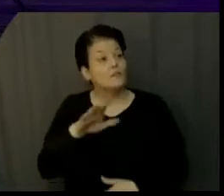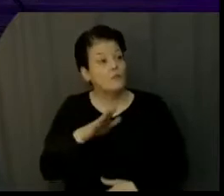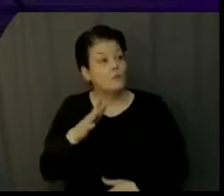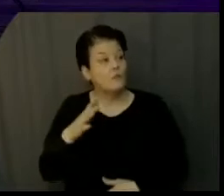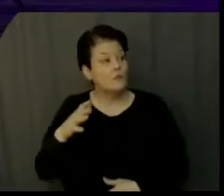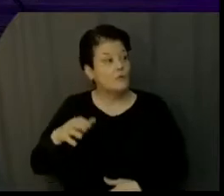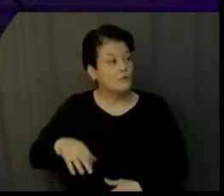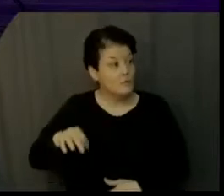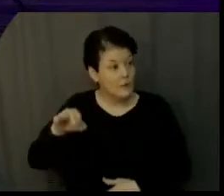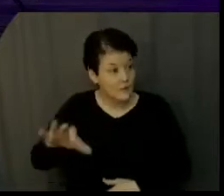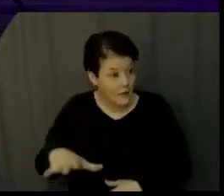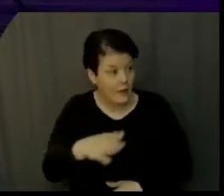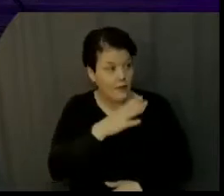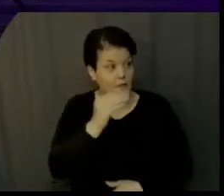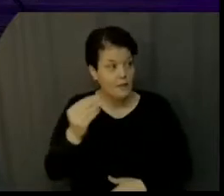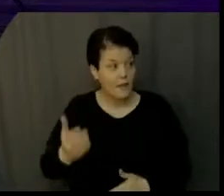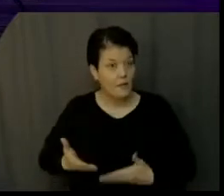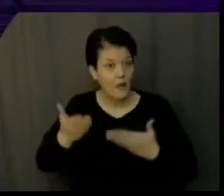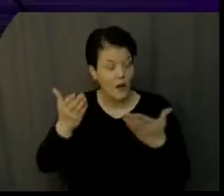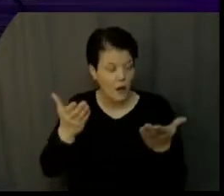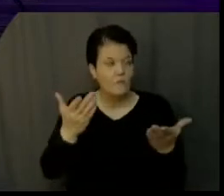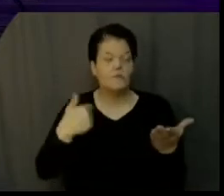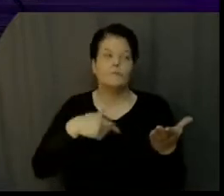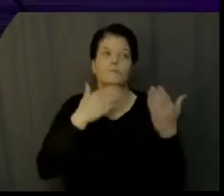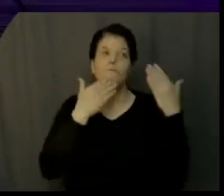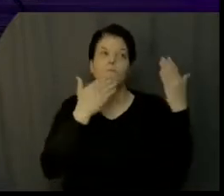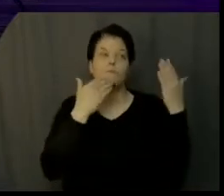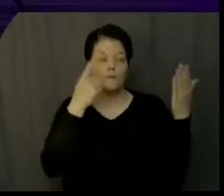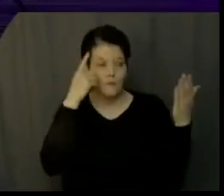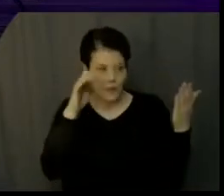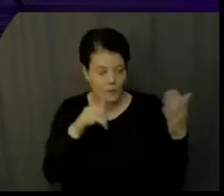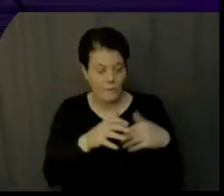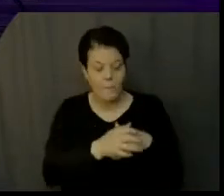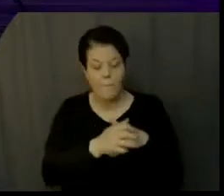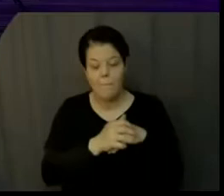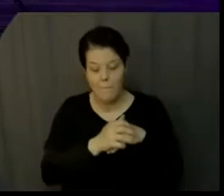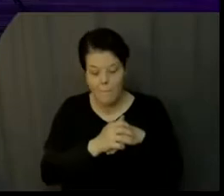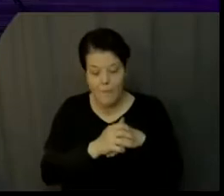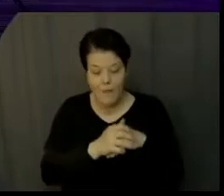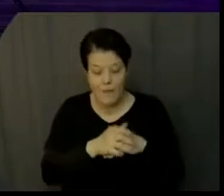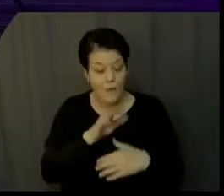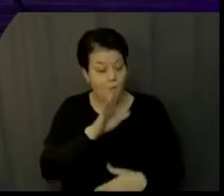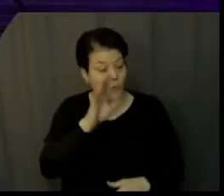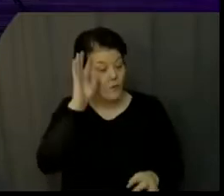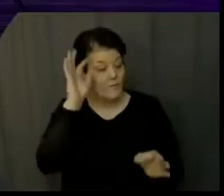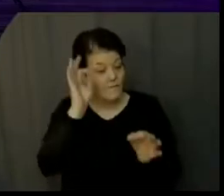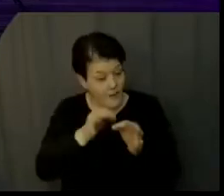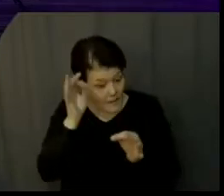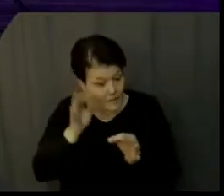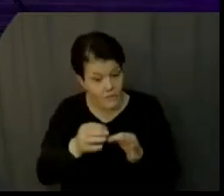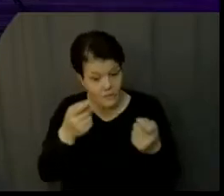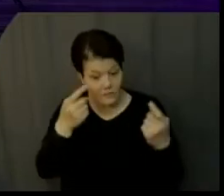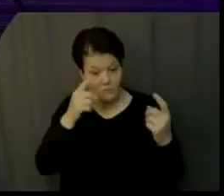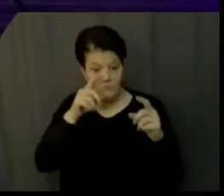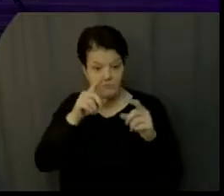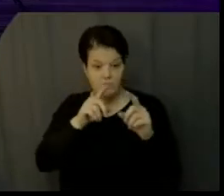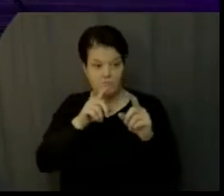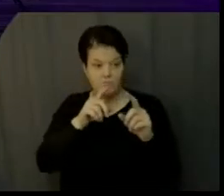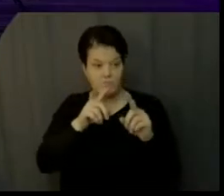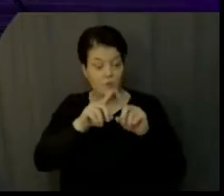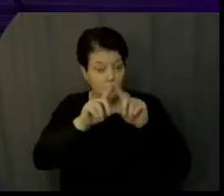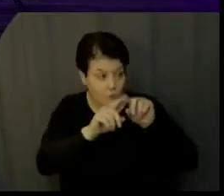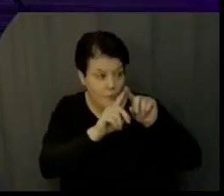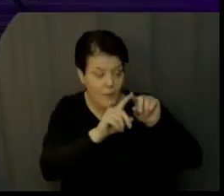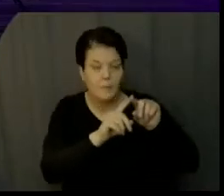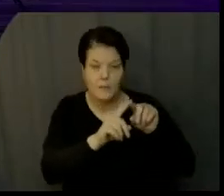stewardship. Your faithfulness during this time is commendable. And we know that the church is